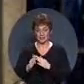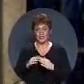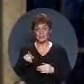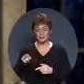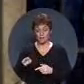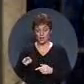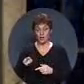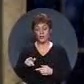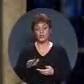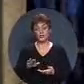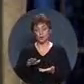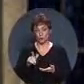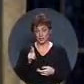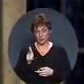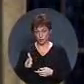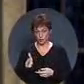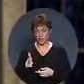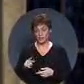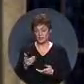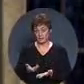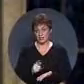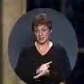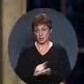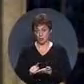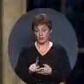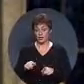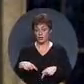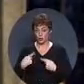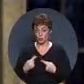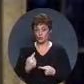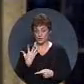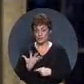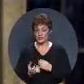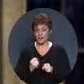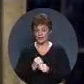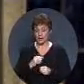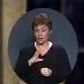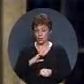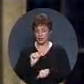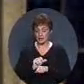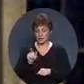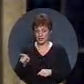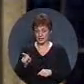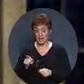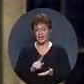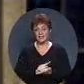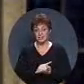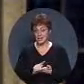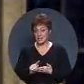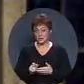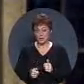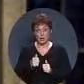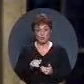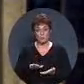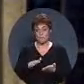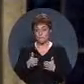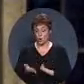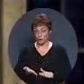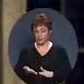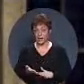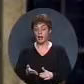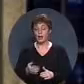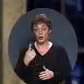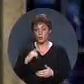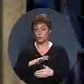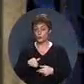week for Afghan civilians. We also heard this week of reports of starving Afghan women and children, whole